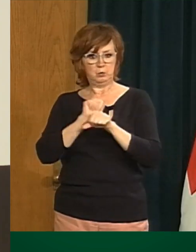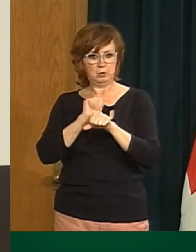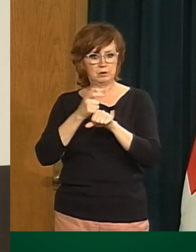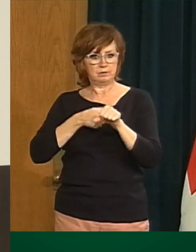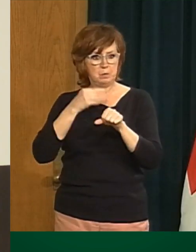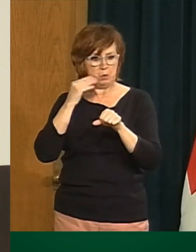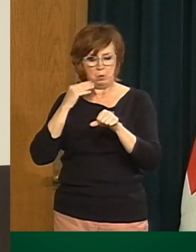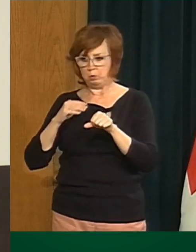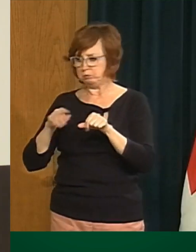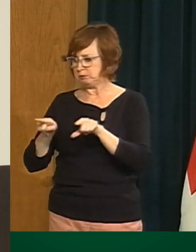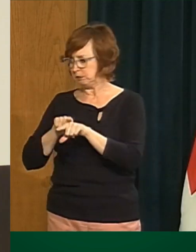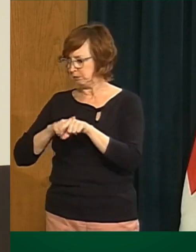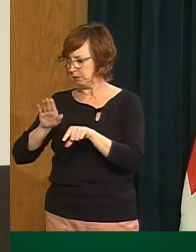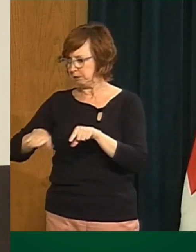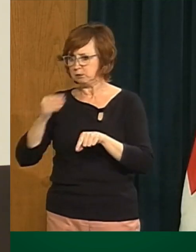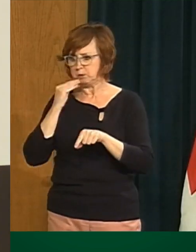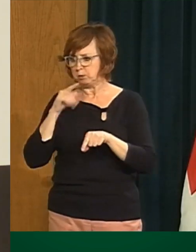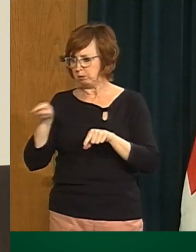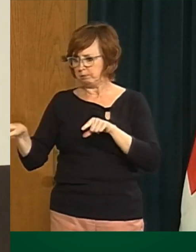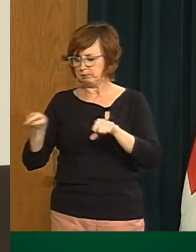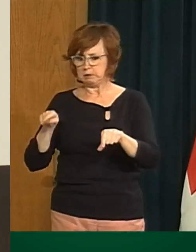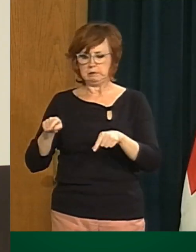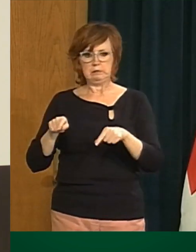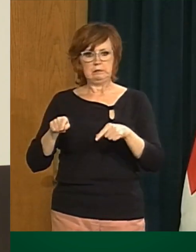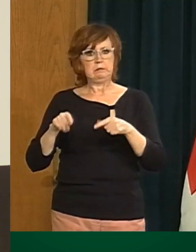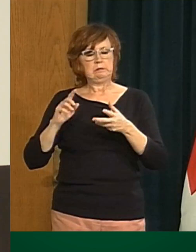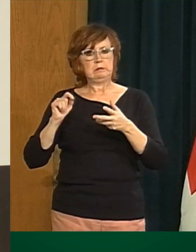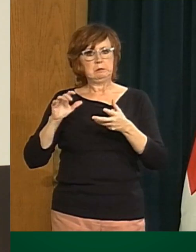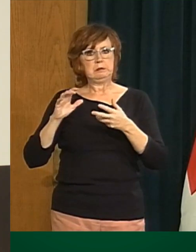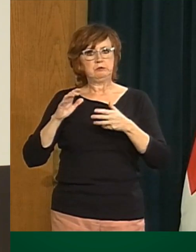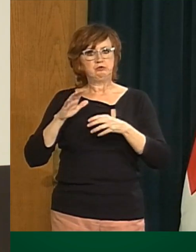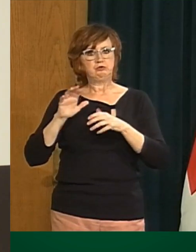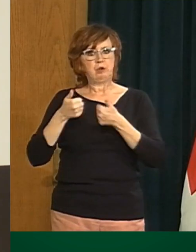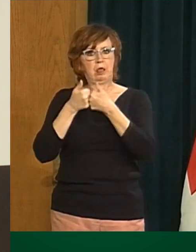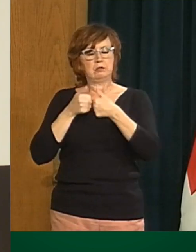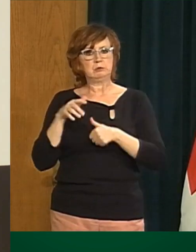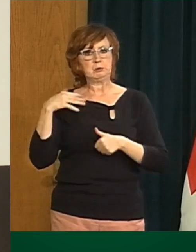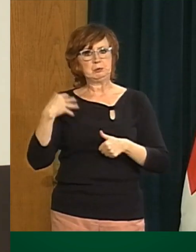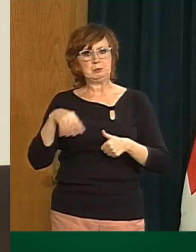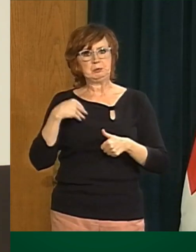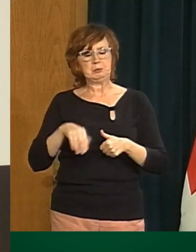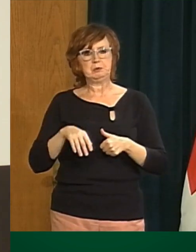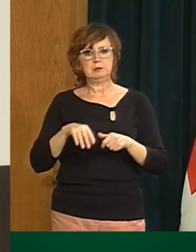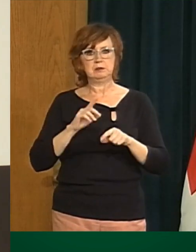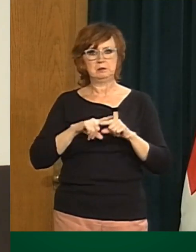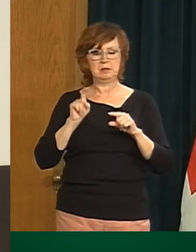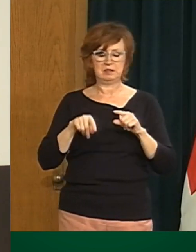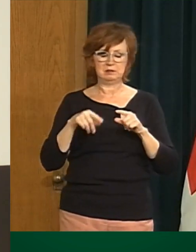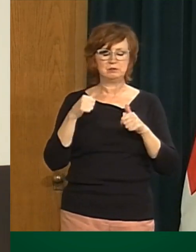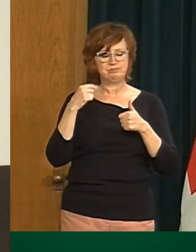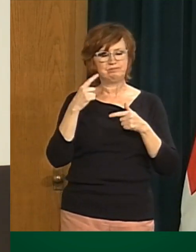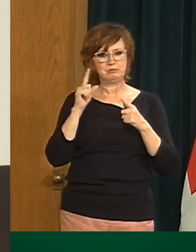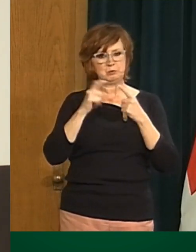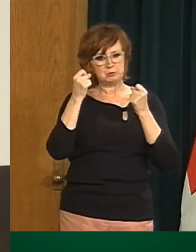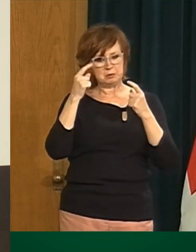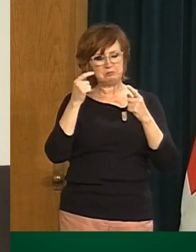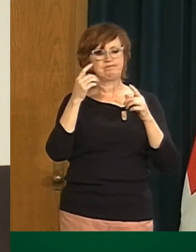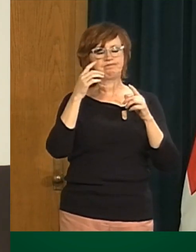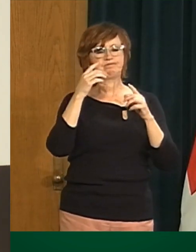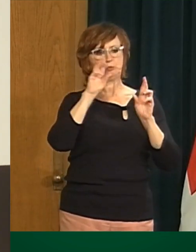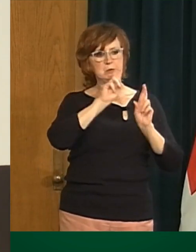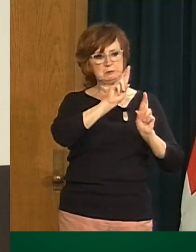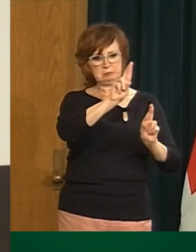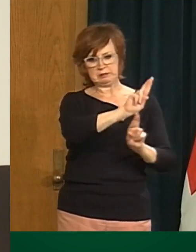to rethink that and try to, as much as we can, and it is harder in some situations than